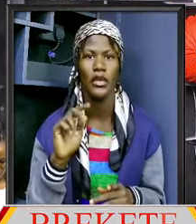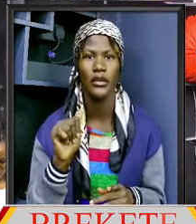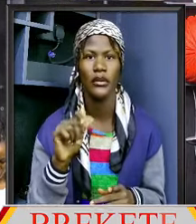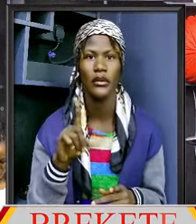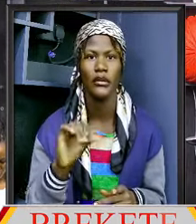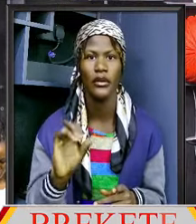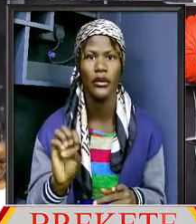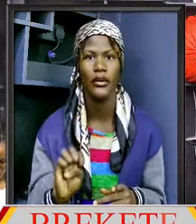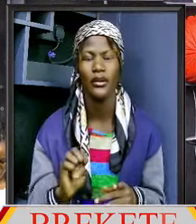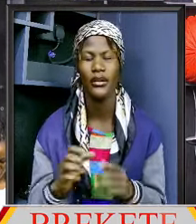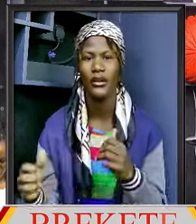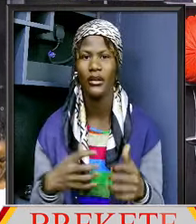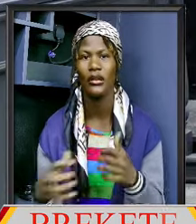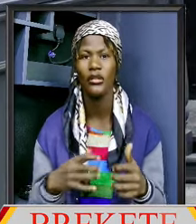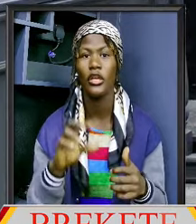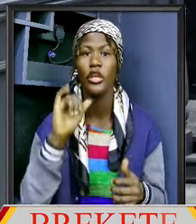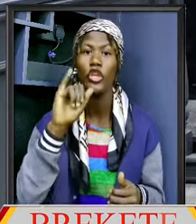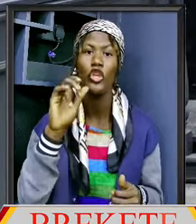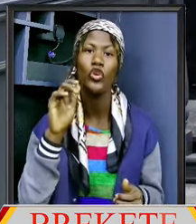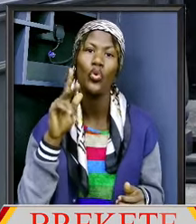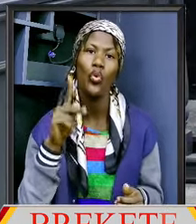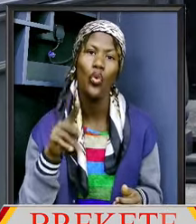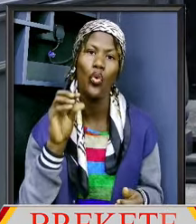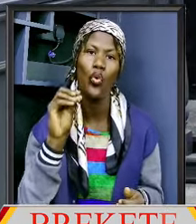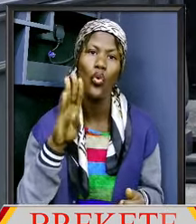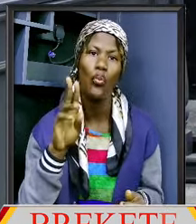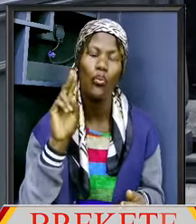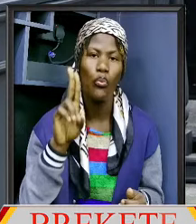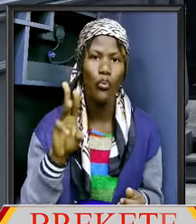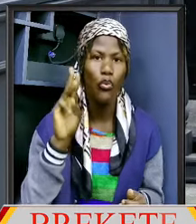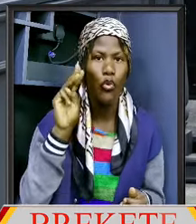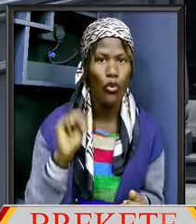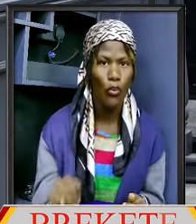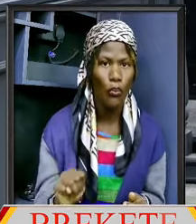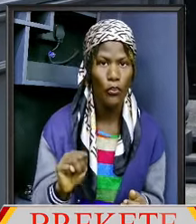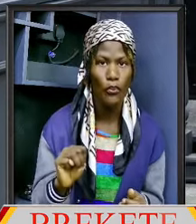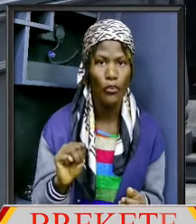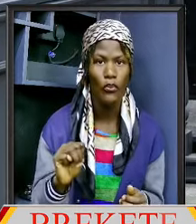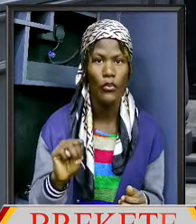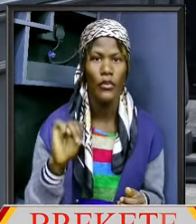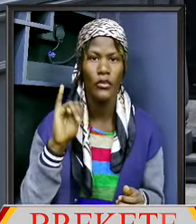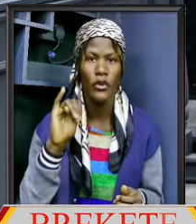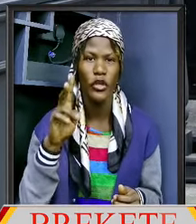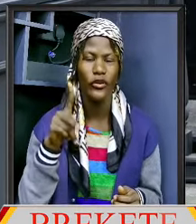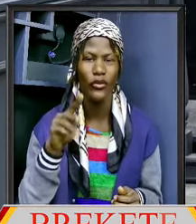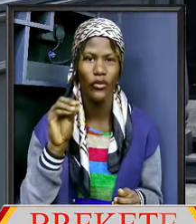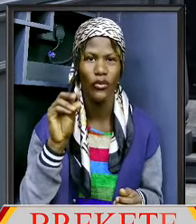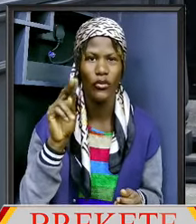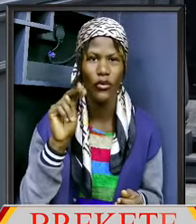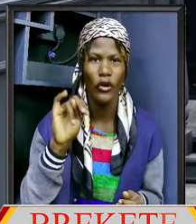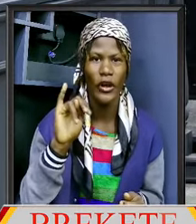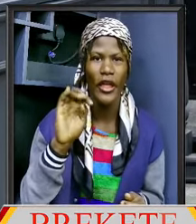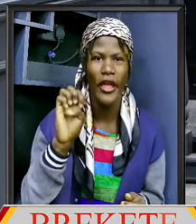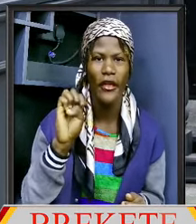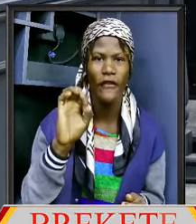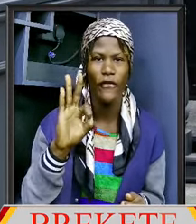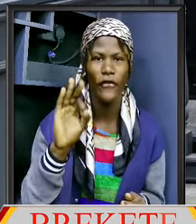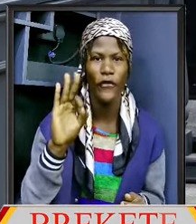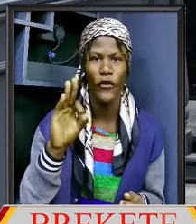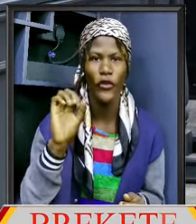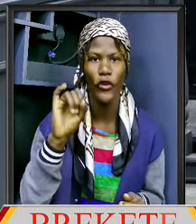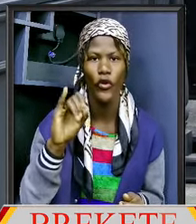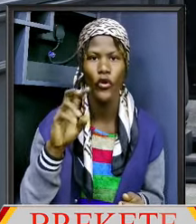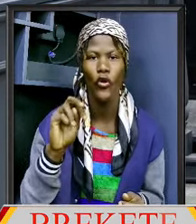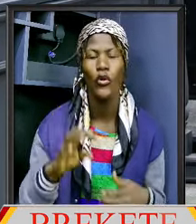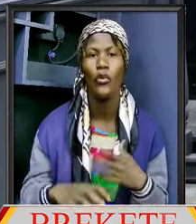Akwa Ibom and Ikot Ofiong. Right, community in Cross River